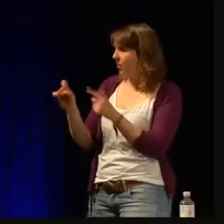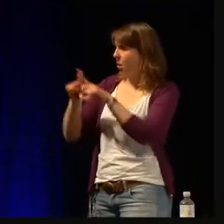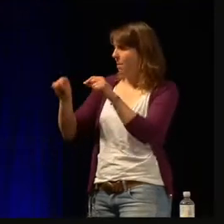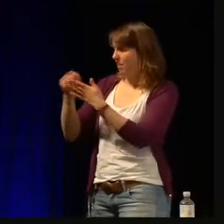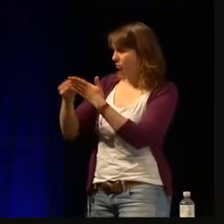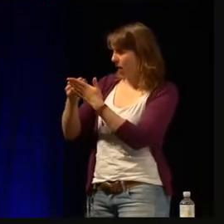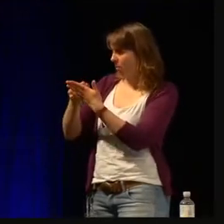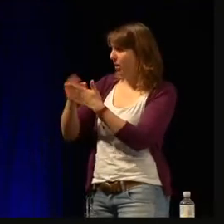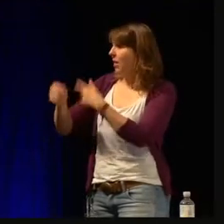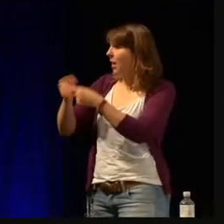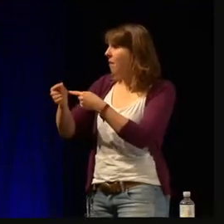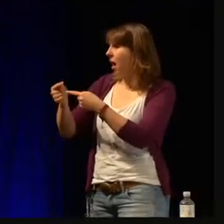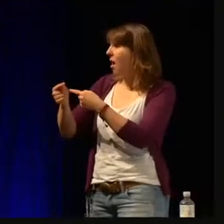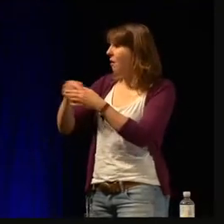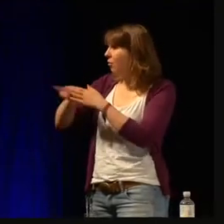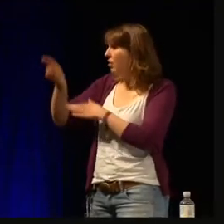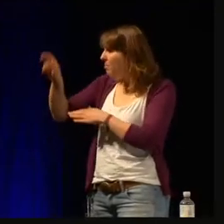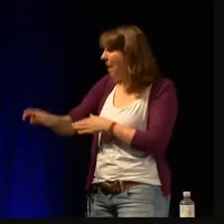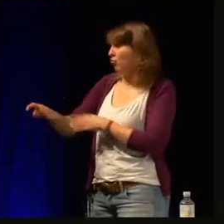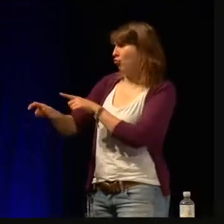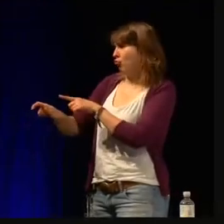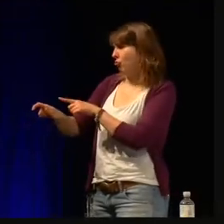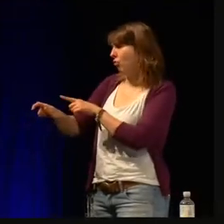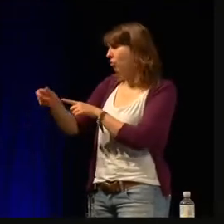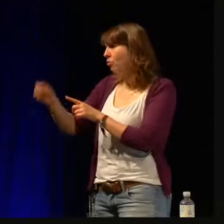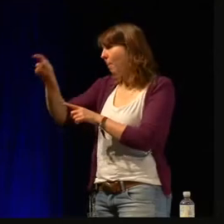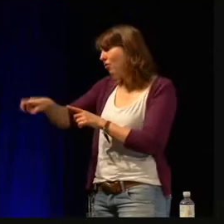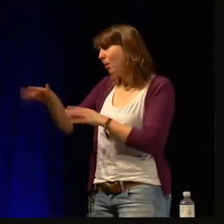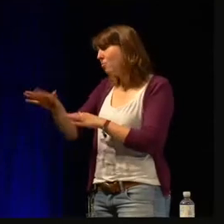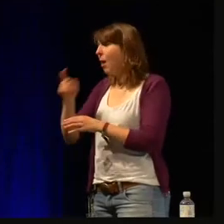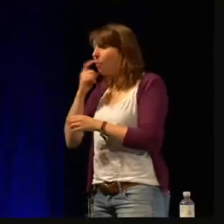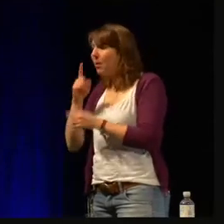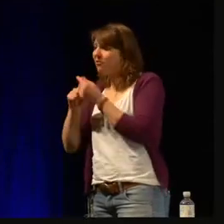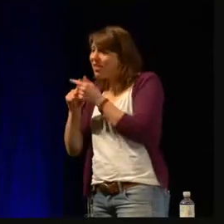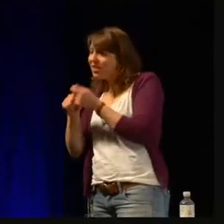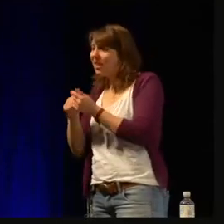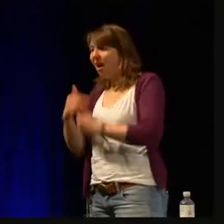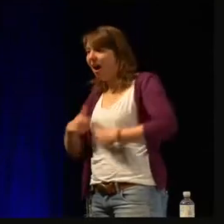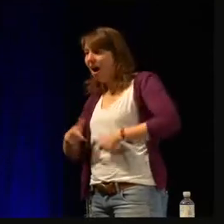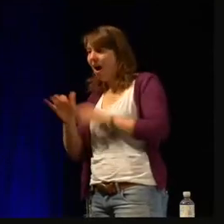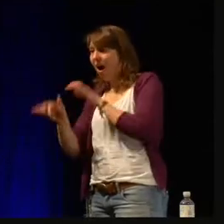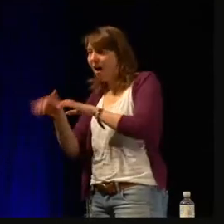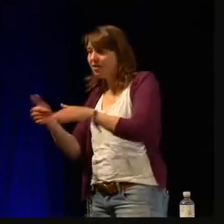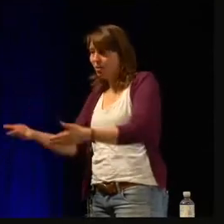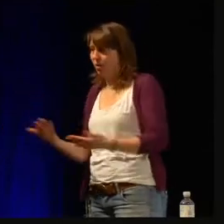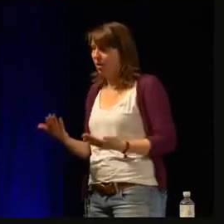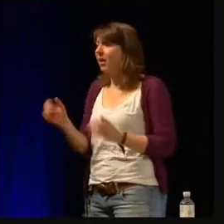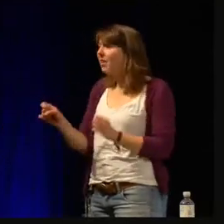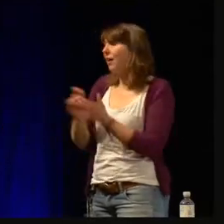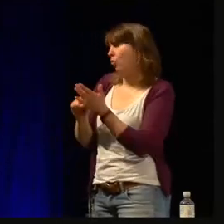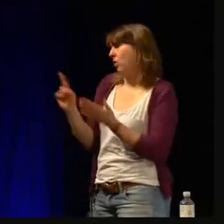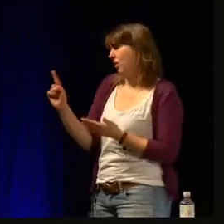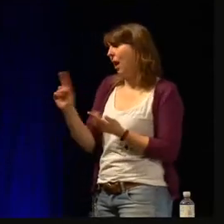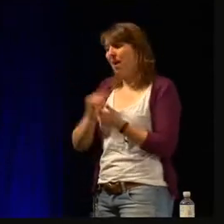first of all, it might be that the description is always provided by human beings,